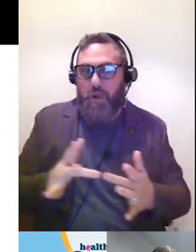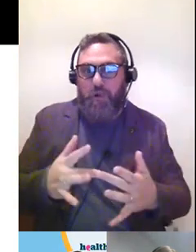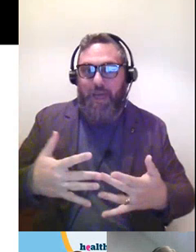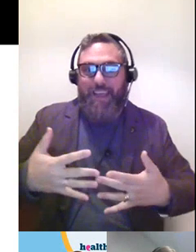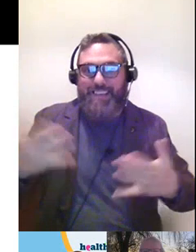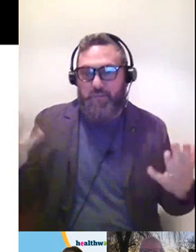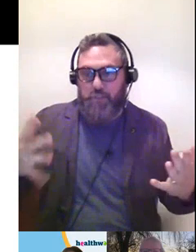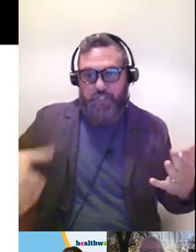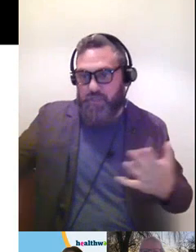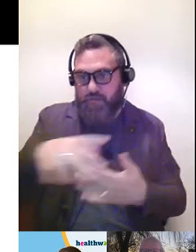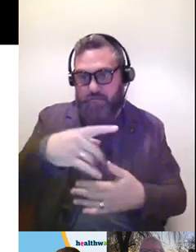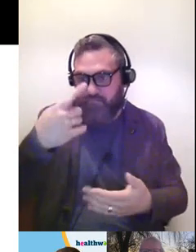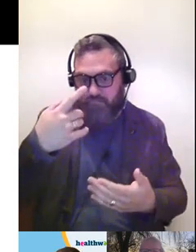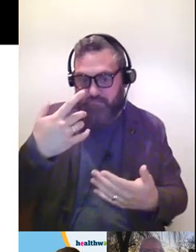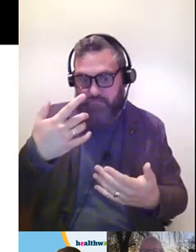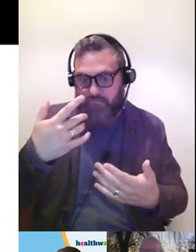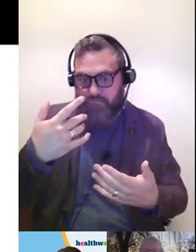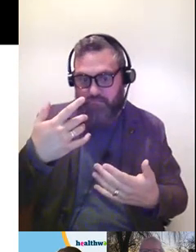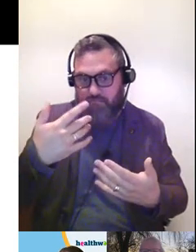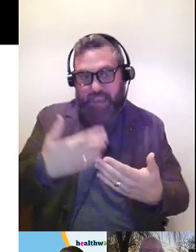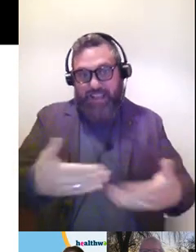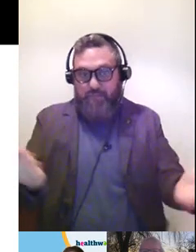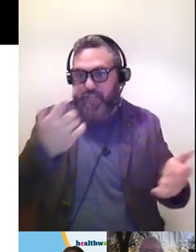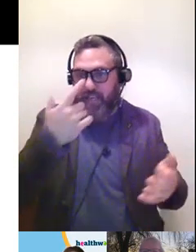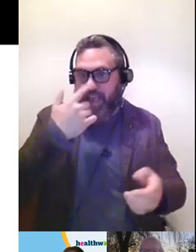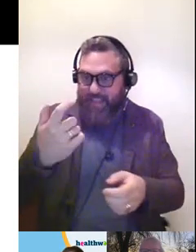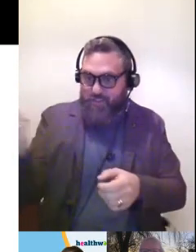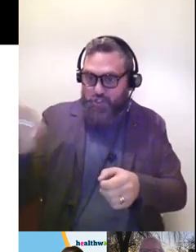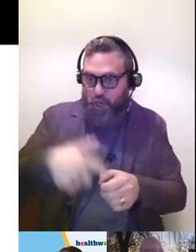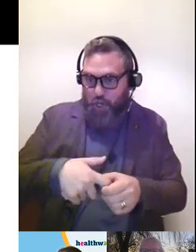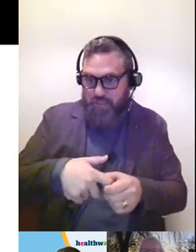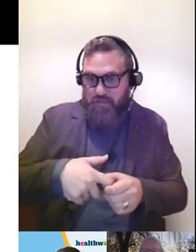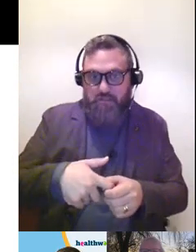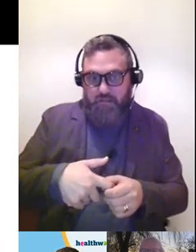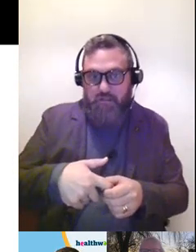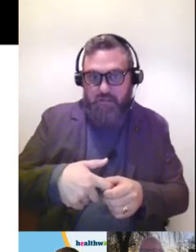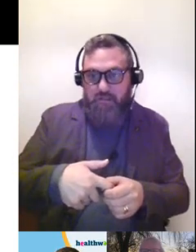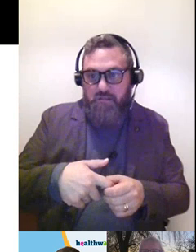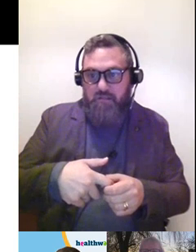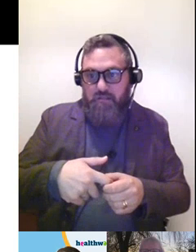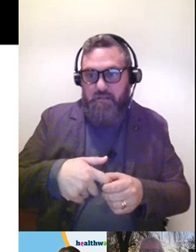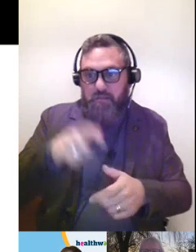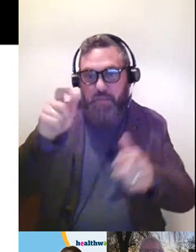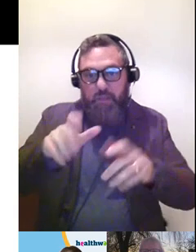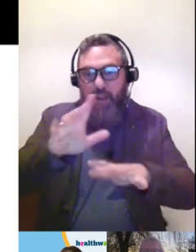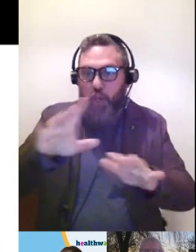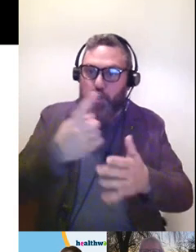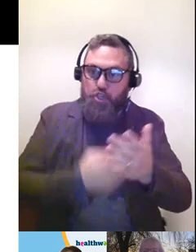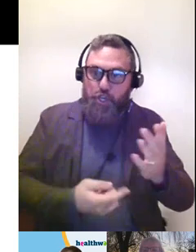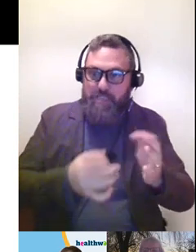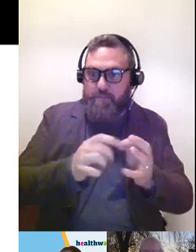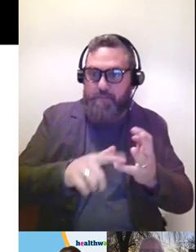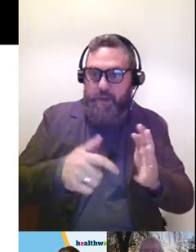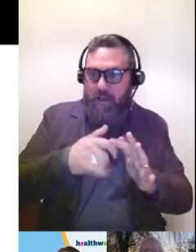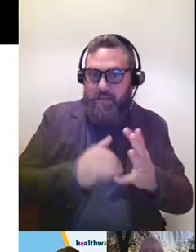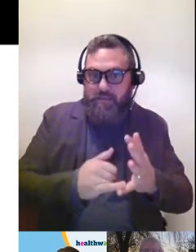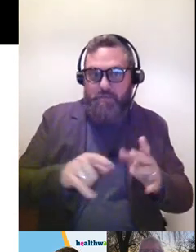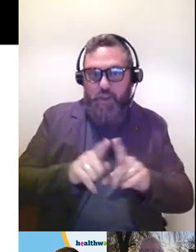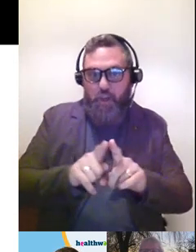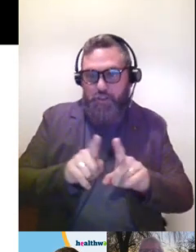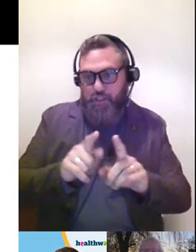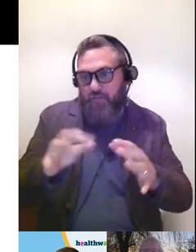anyone it was open to anyone to attend tonight. So we have participants not just from Bucks, but from all over